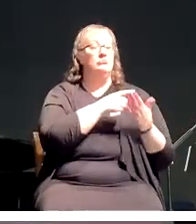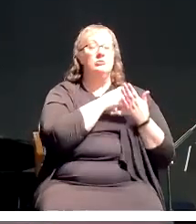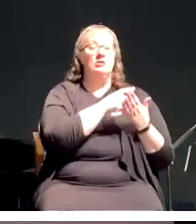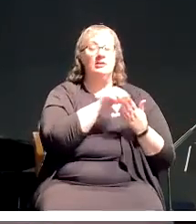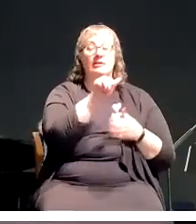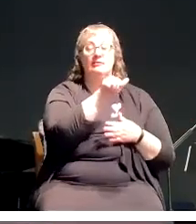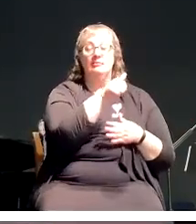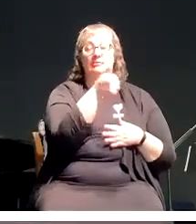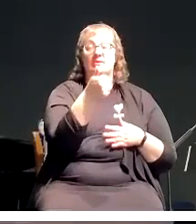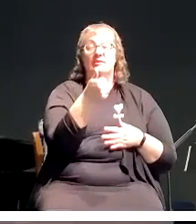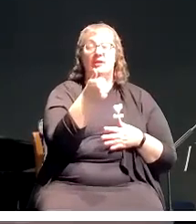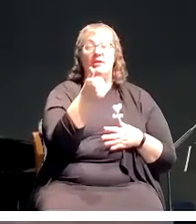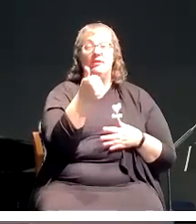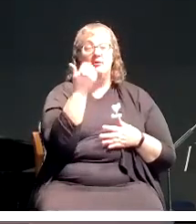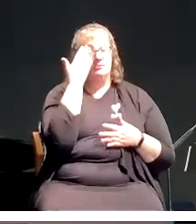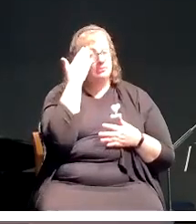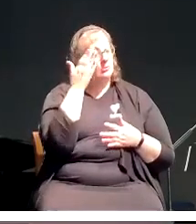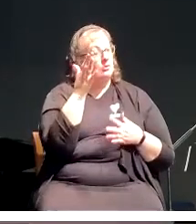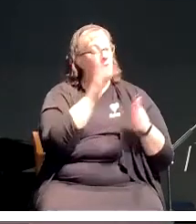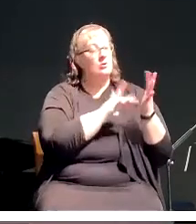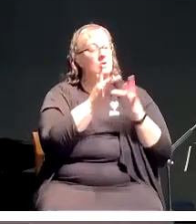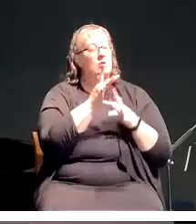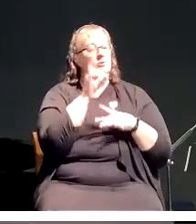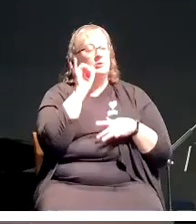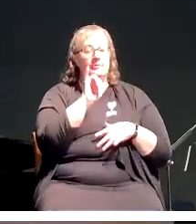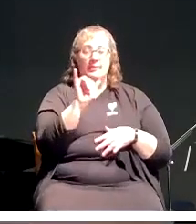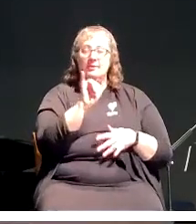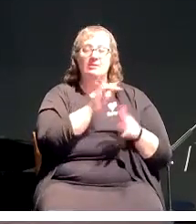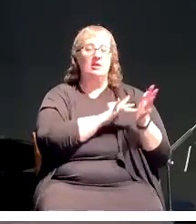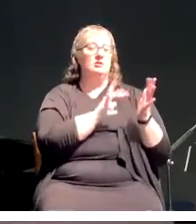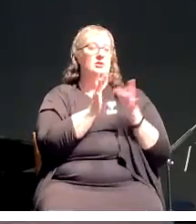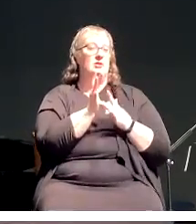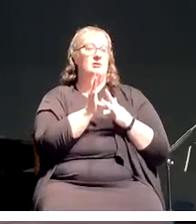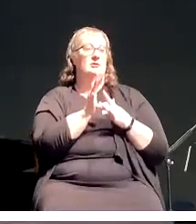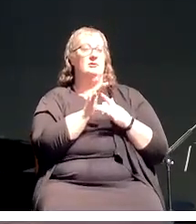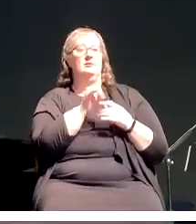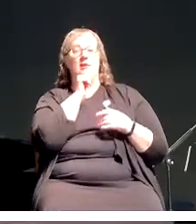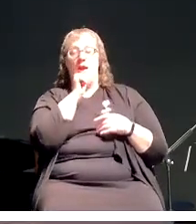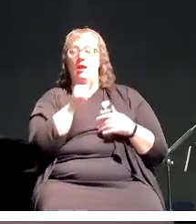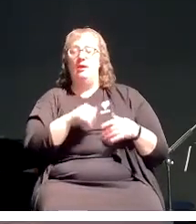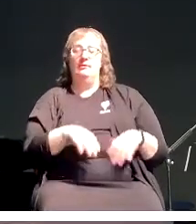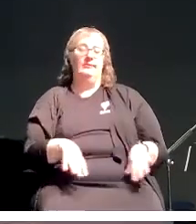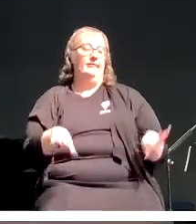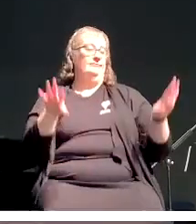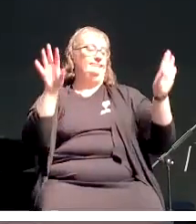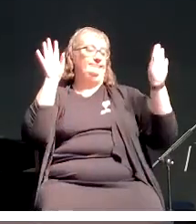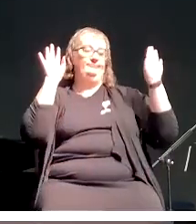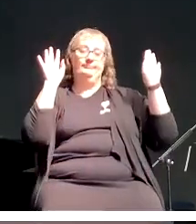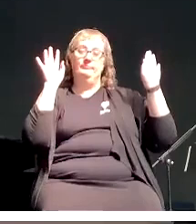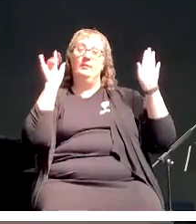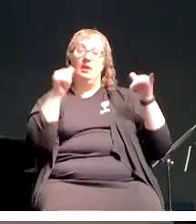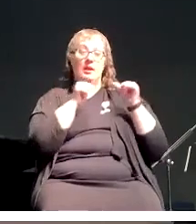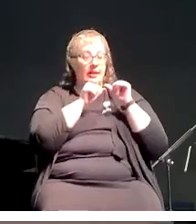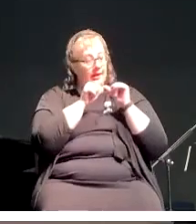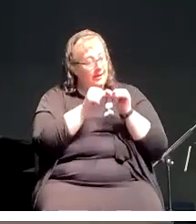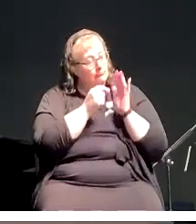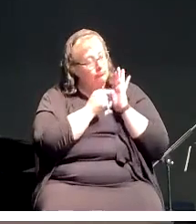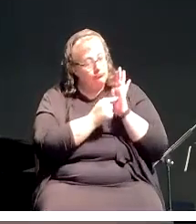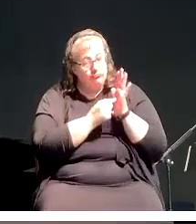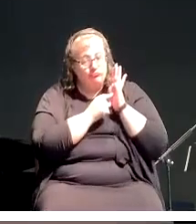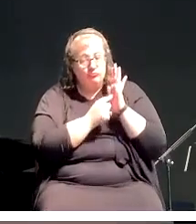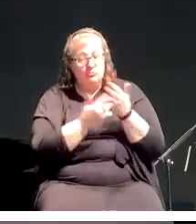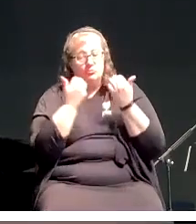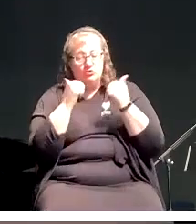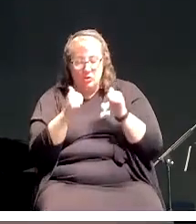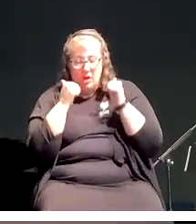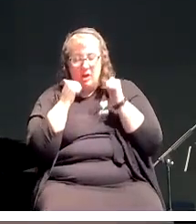Jesus, we need to be the same way that he was and not give up. We need to keep showing them. We need to keep